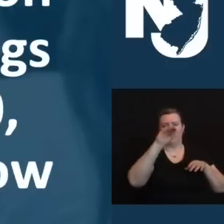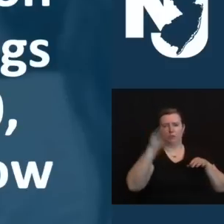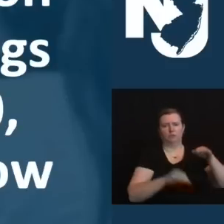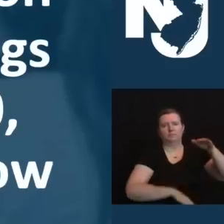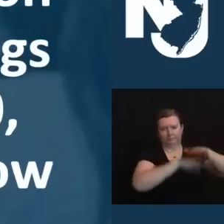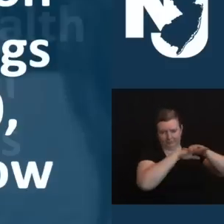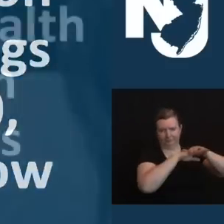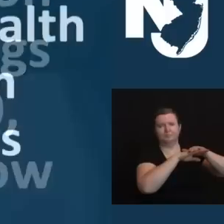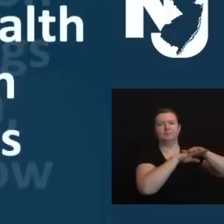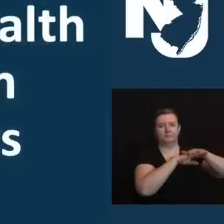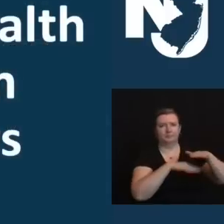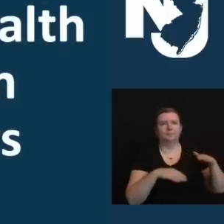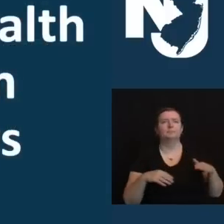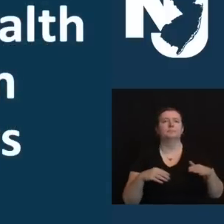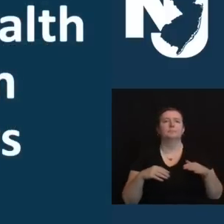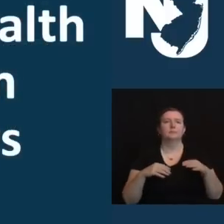unchanged.